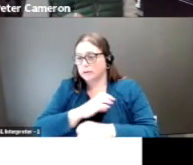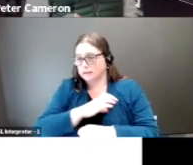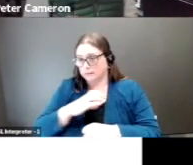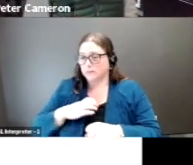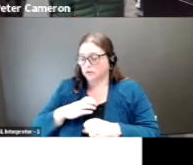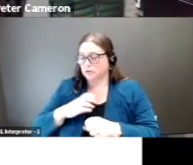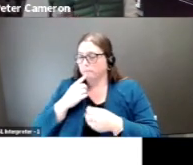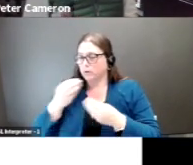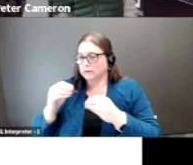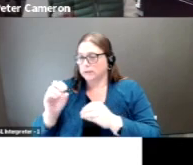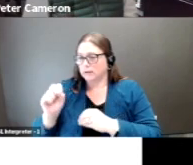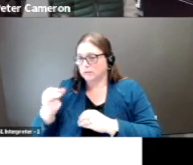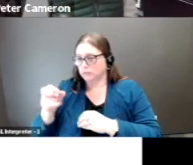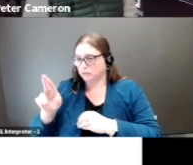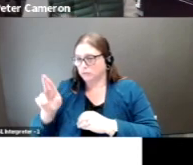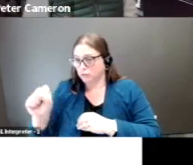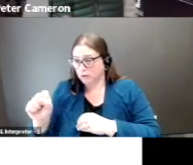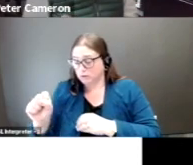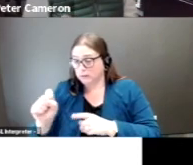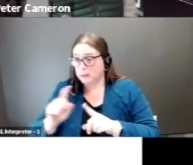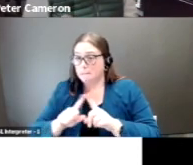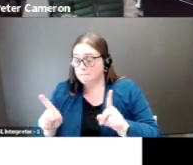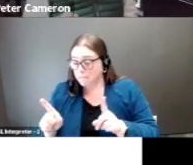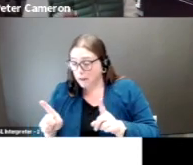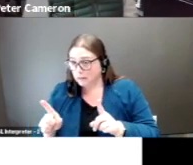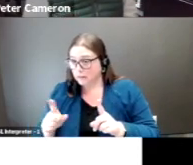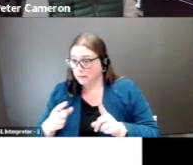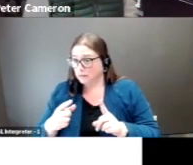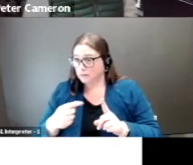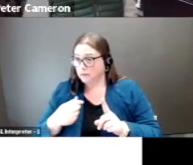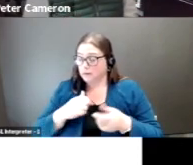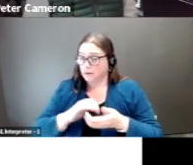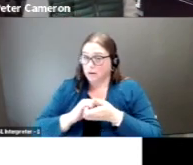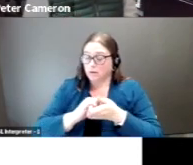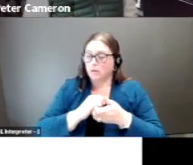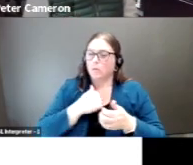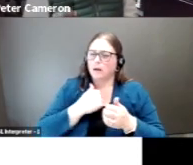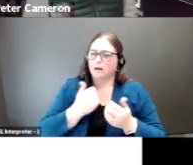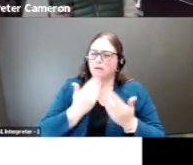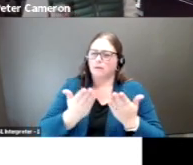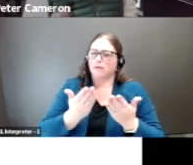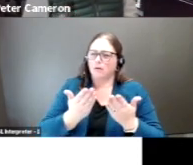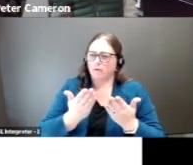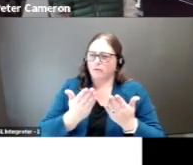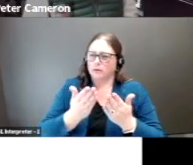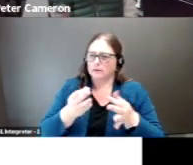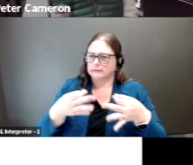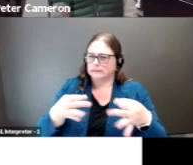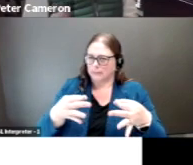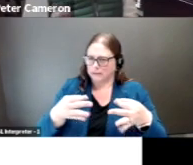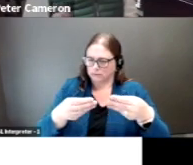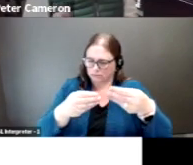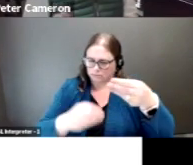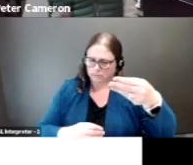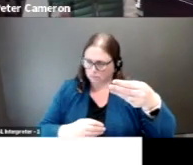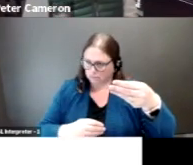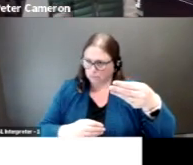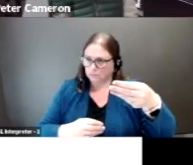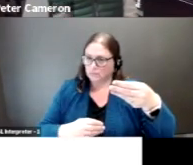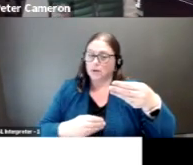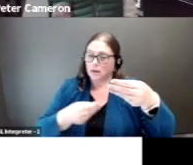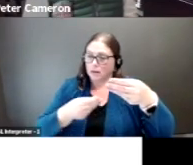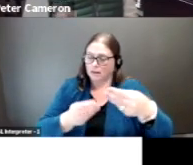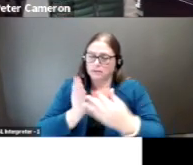benefits of a co-op is that we can actually use something called an offering statement. And we file that with